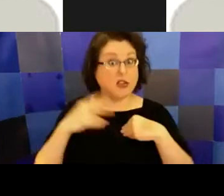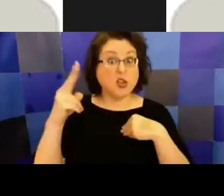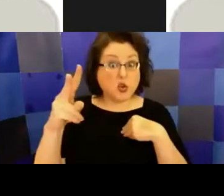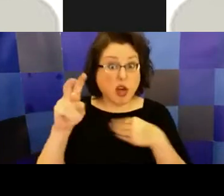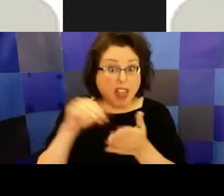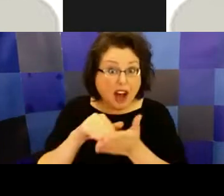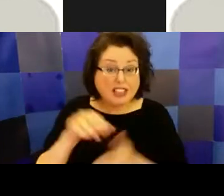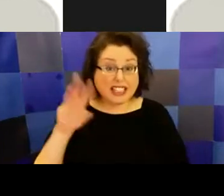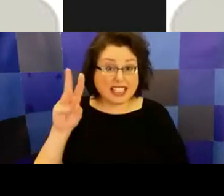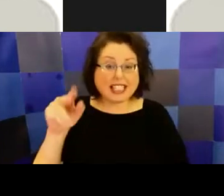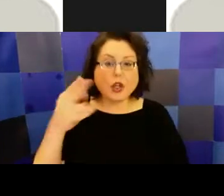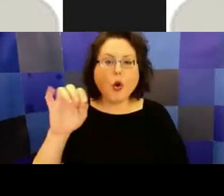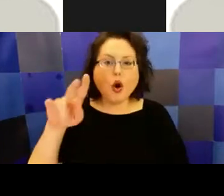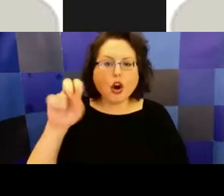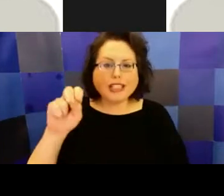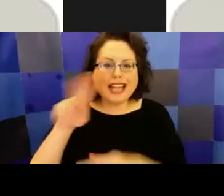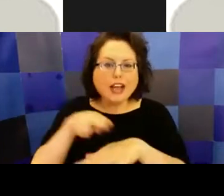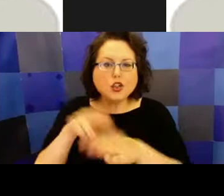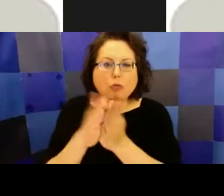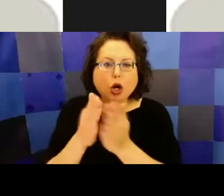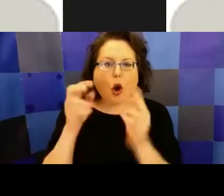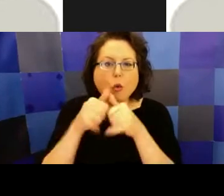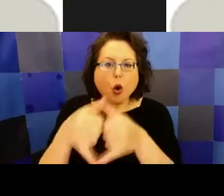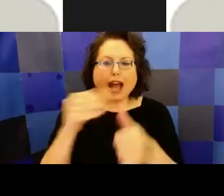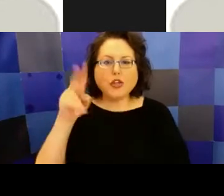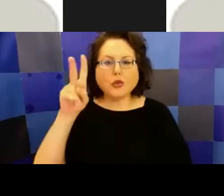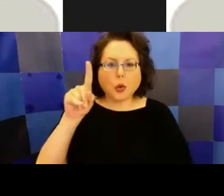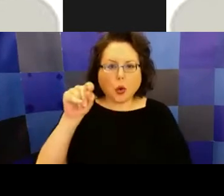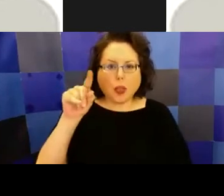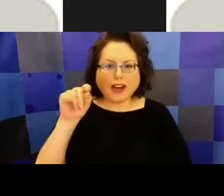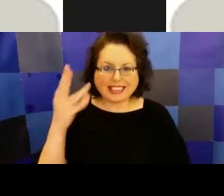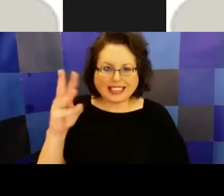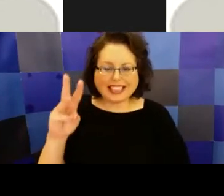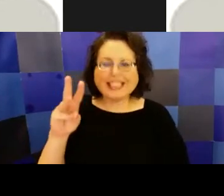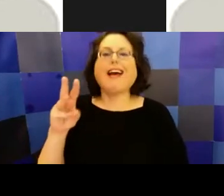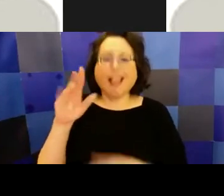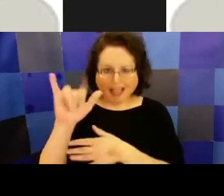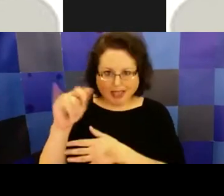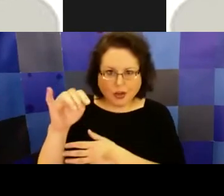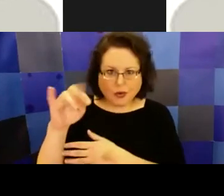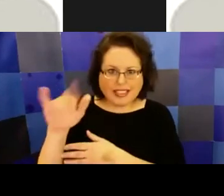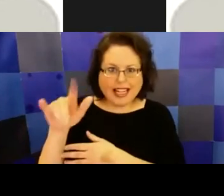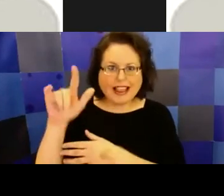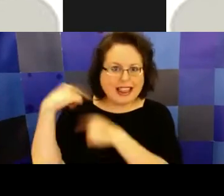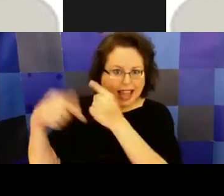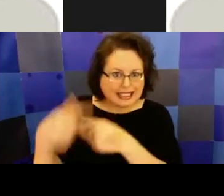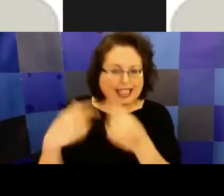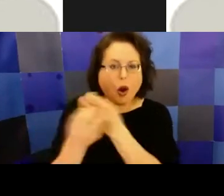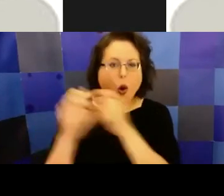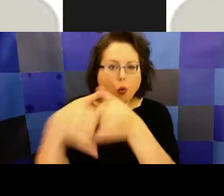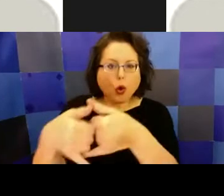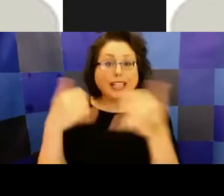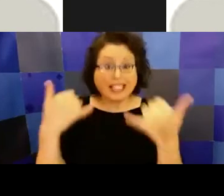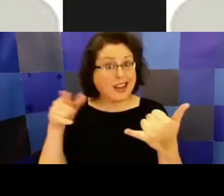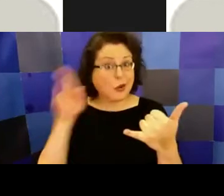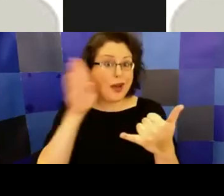Institute National Book Award and the 2016 OAH Liberty Legacy Foundation Award. Today, Dr. Rickford will be here